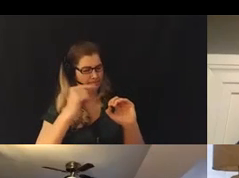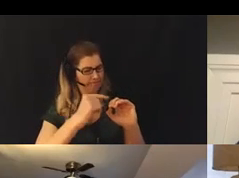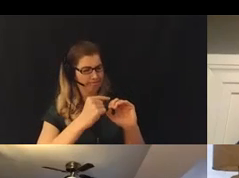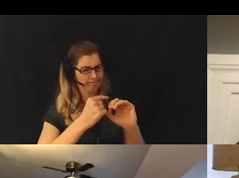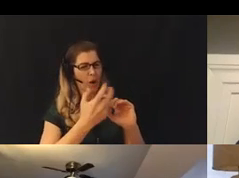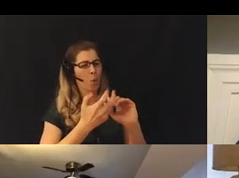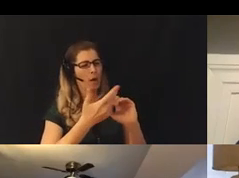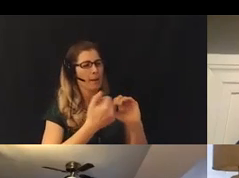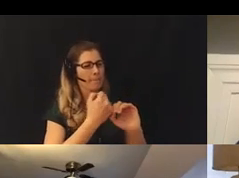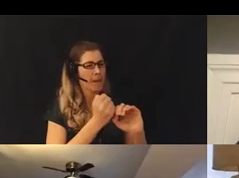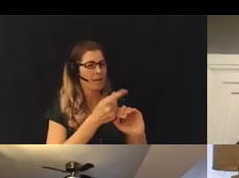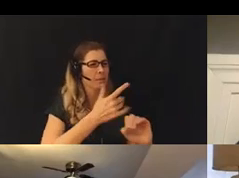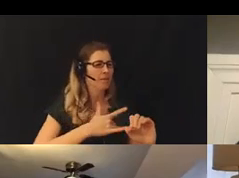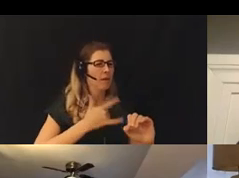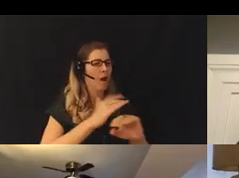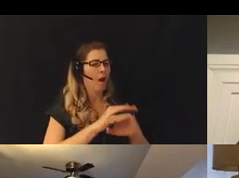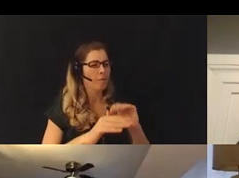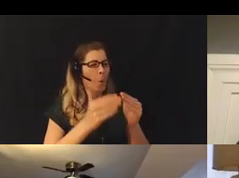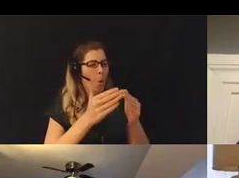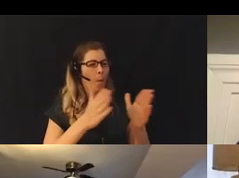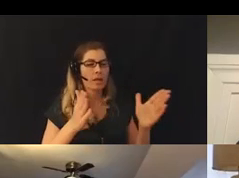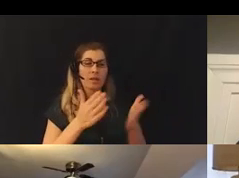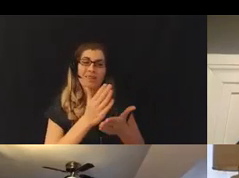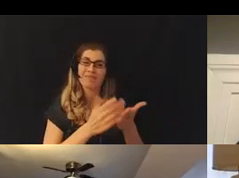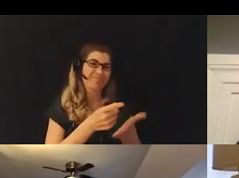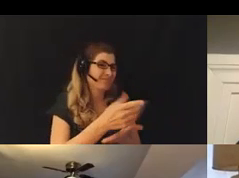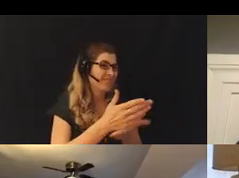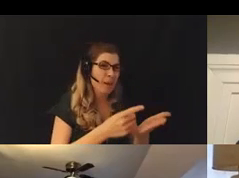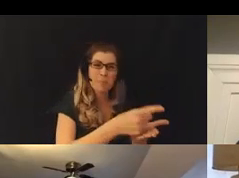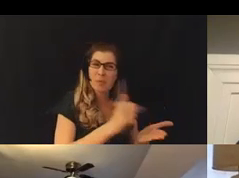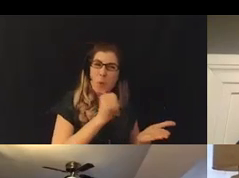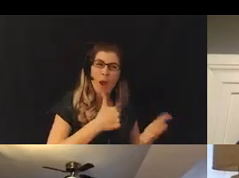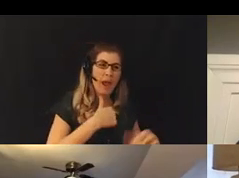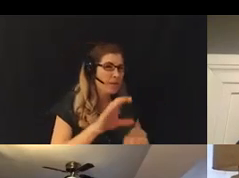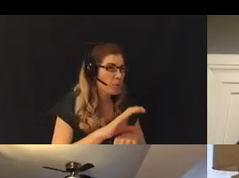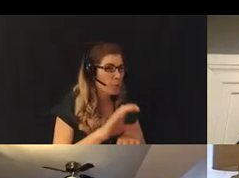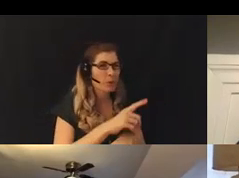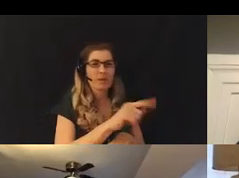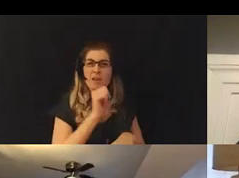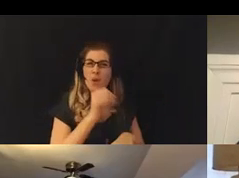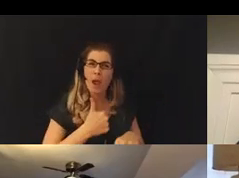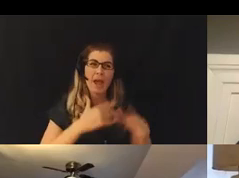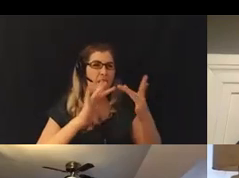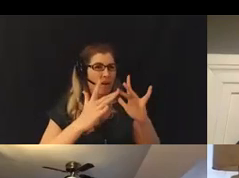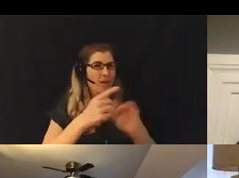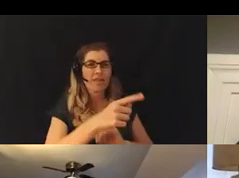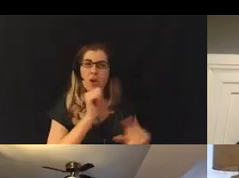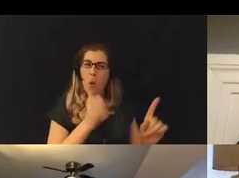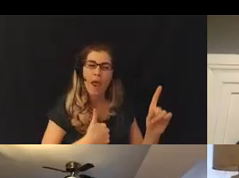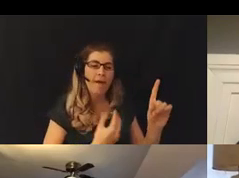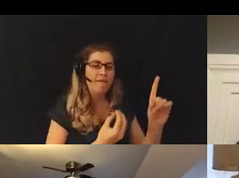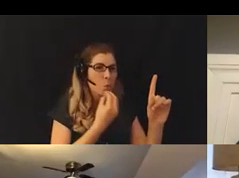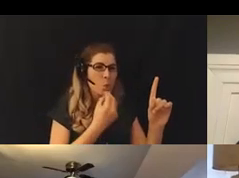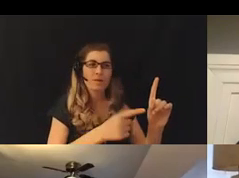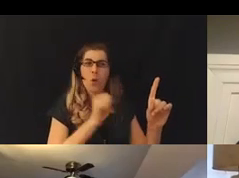inviting, empathetic, right? Not all students have access to computers or Wi-Fi or safe places within their home or food or